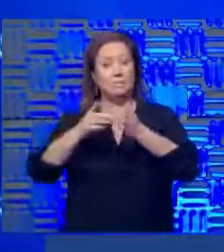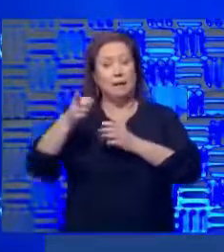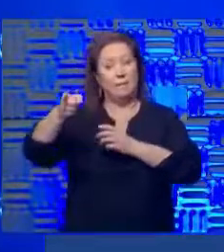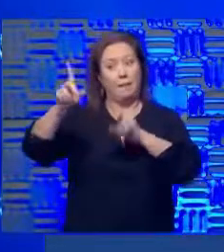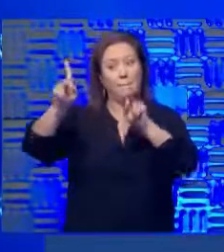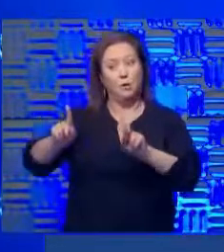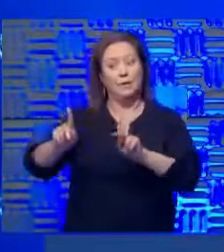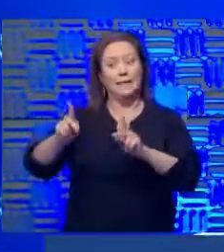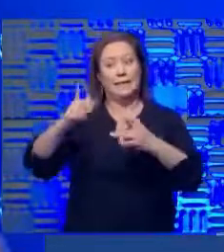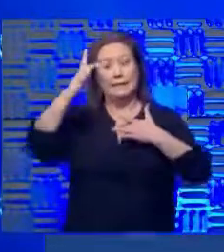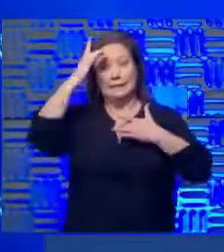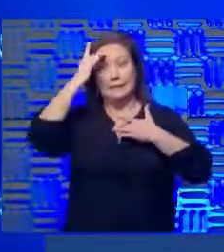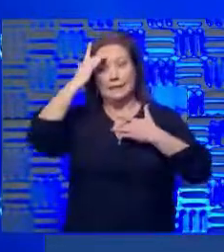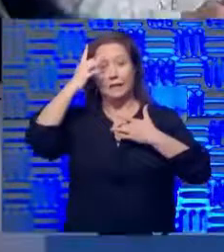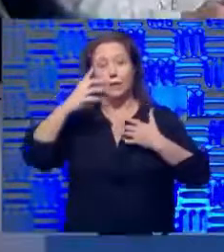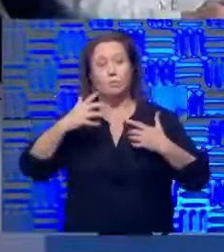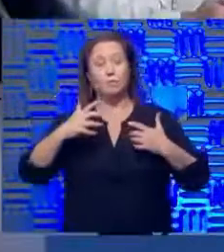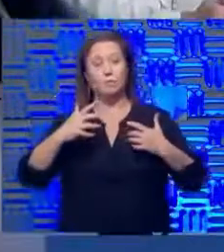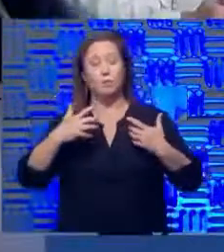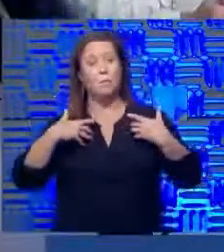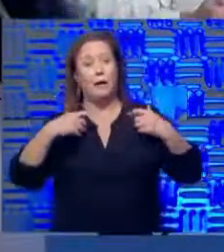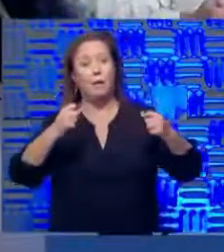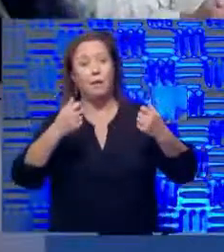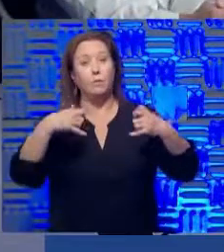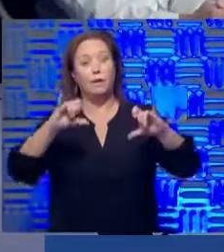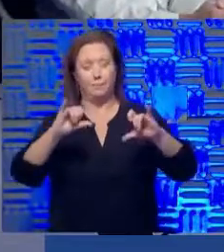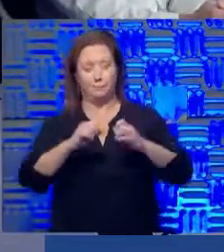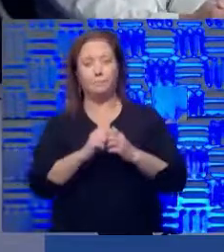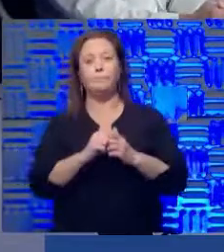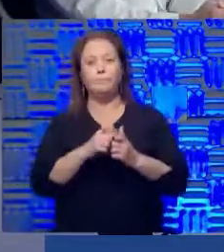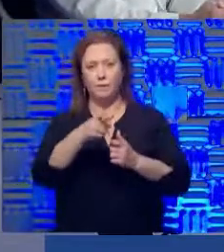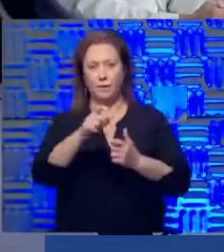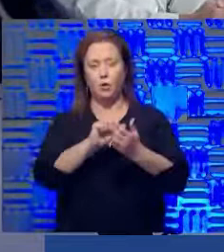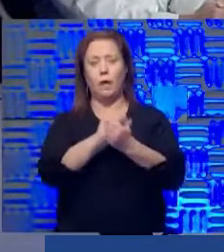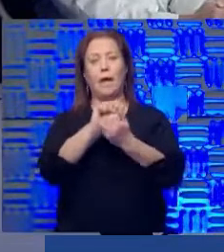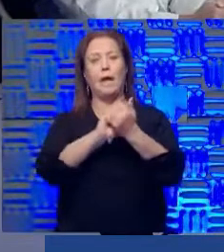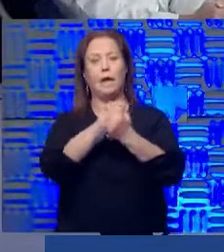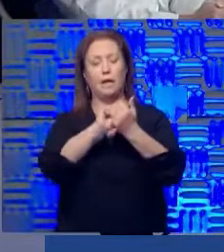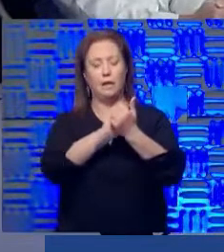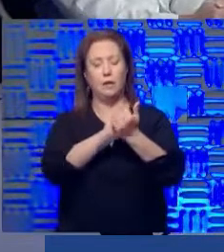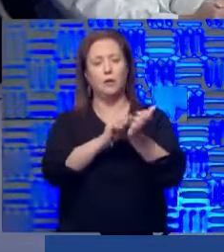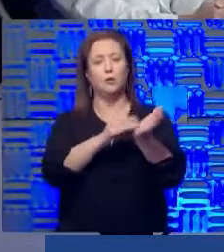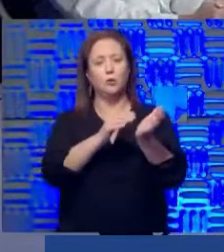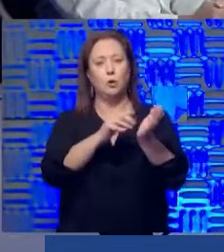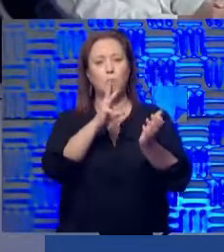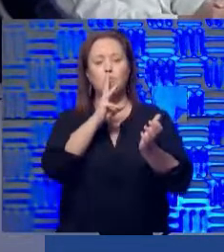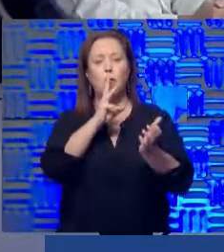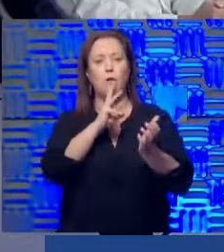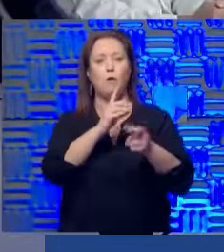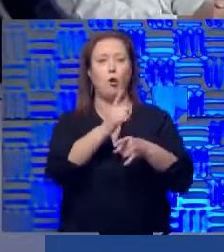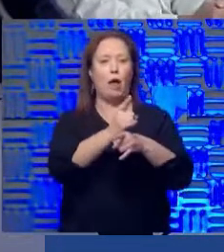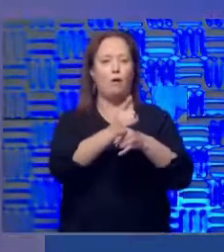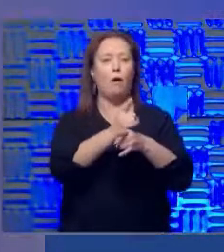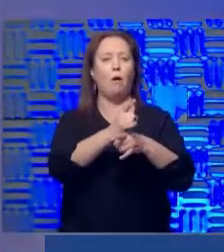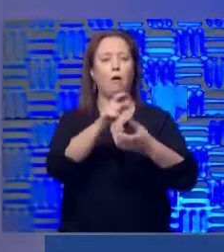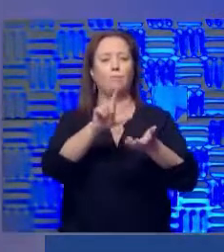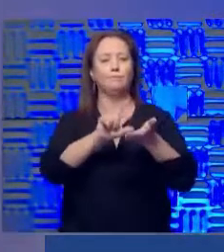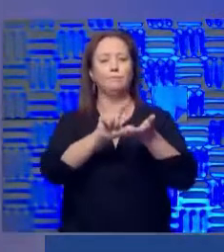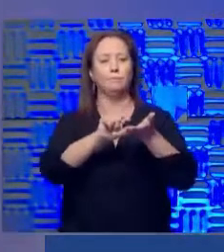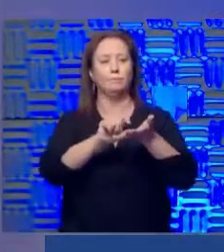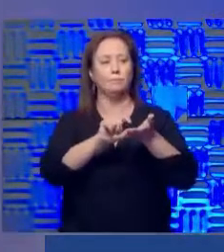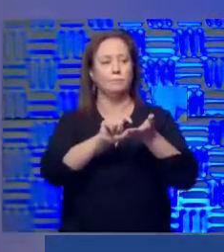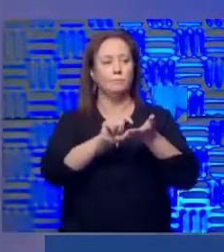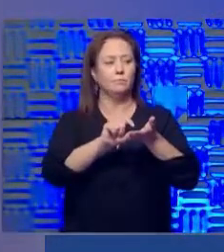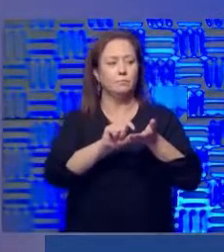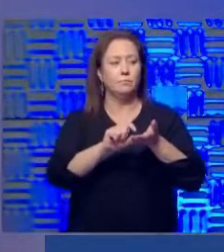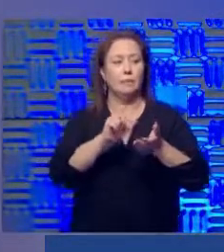stayed pretty healthy. You really didn't get it, Dana. Yeah, if you're doing the hand hygiene with soap and water or alcohol hand sanitizer